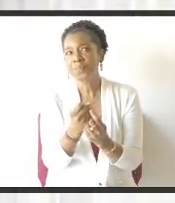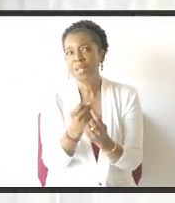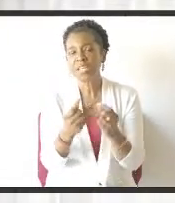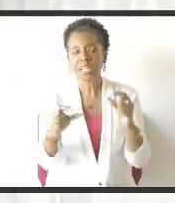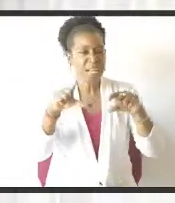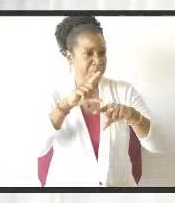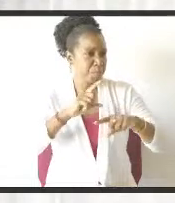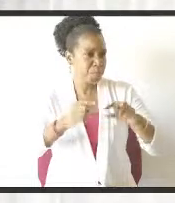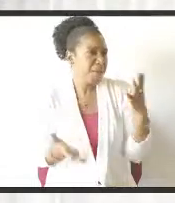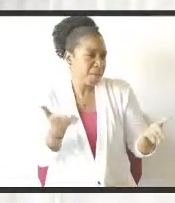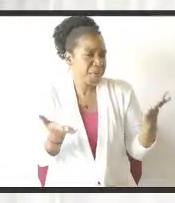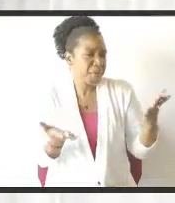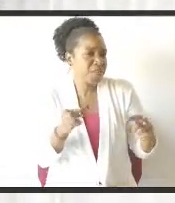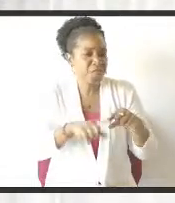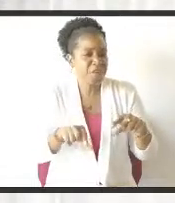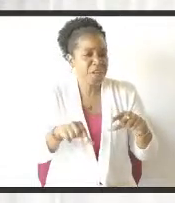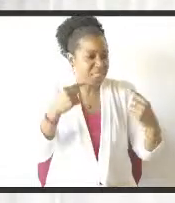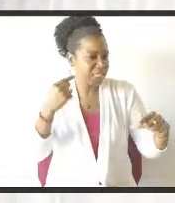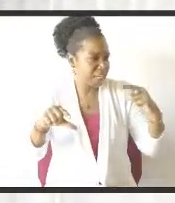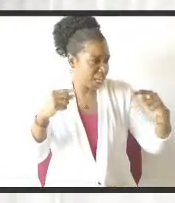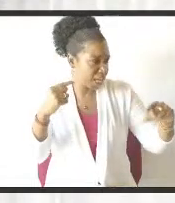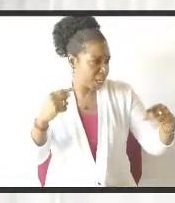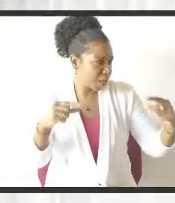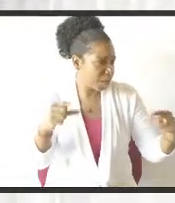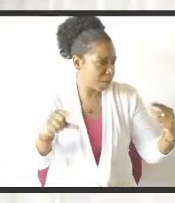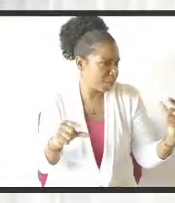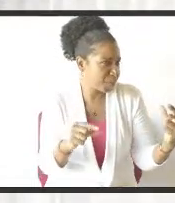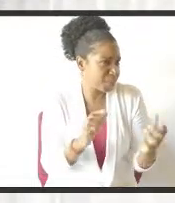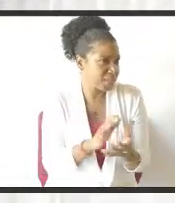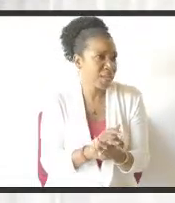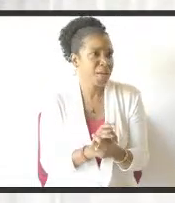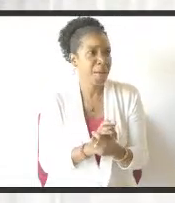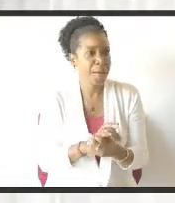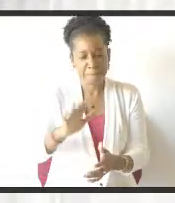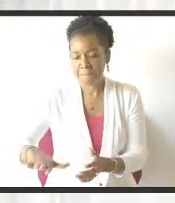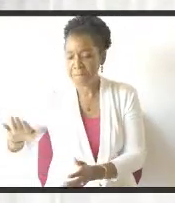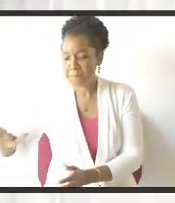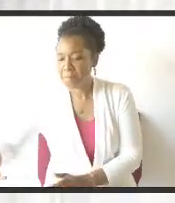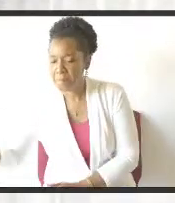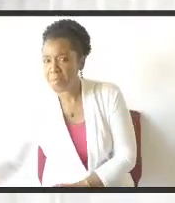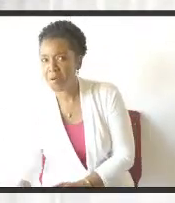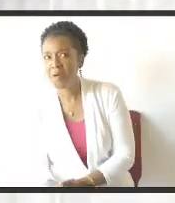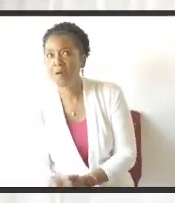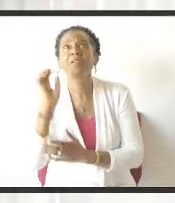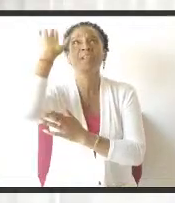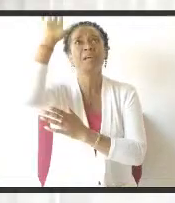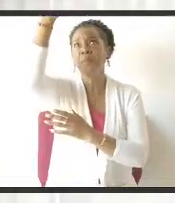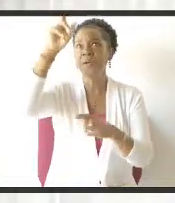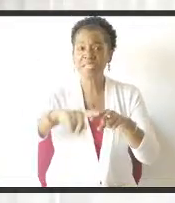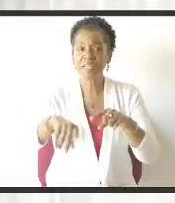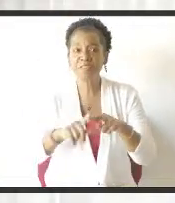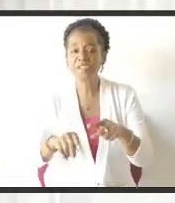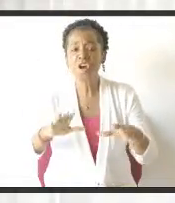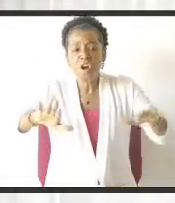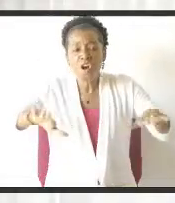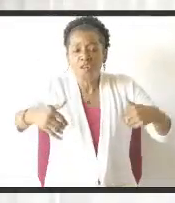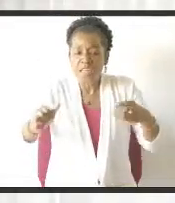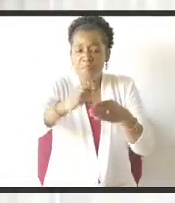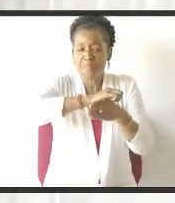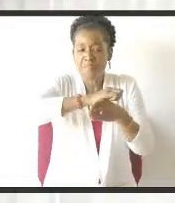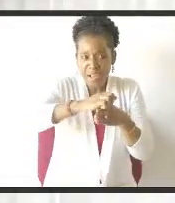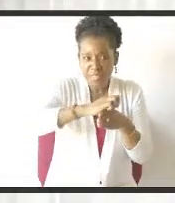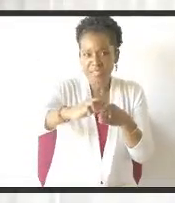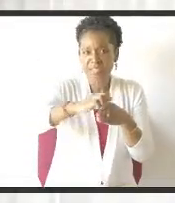never diminish in its beauty, that will never faint, that will never fail. It will last throughout the